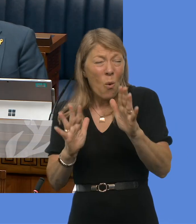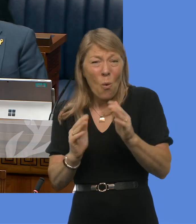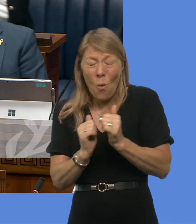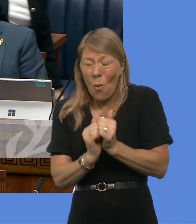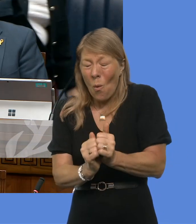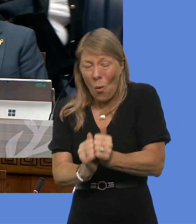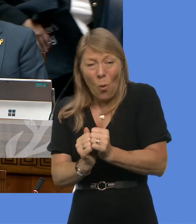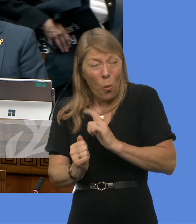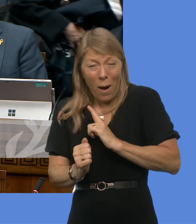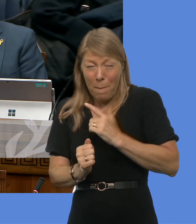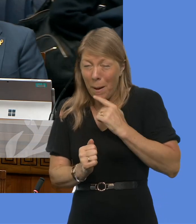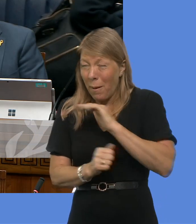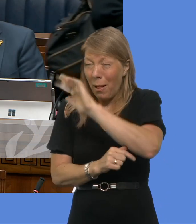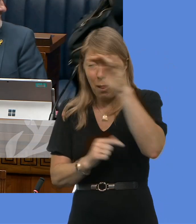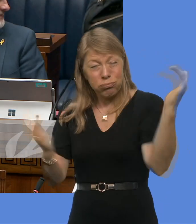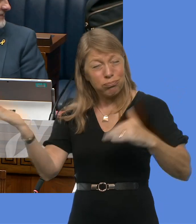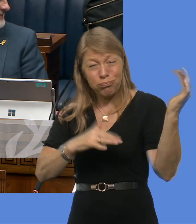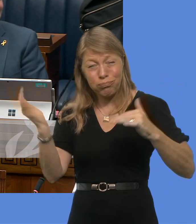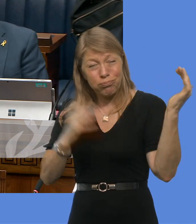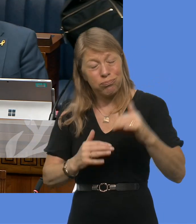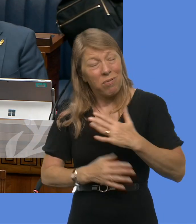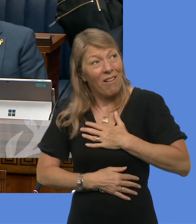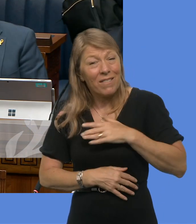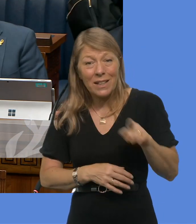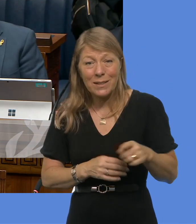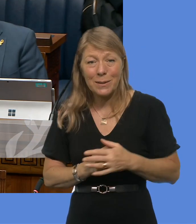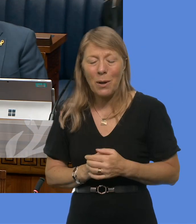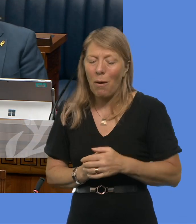and wholeheartedly agree. I was up on Saturday. It was a